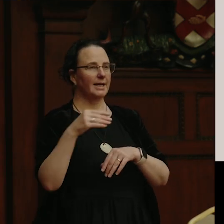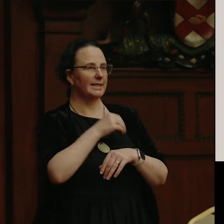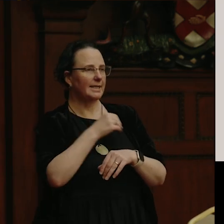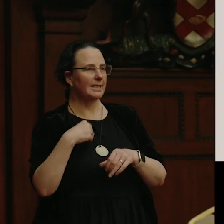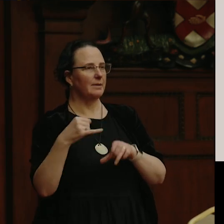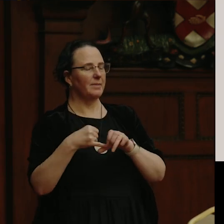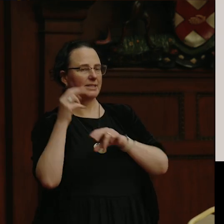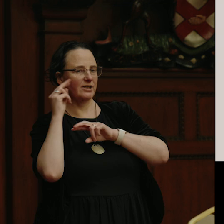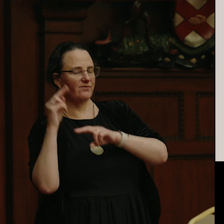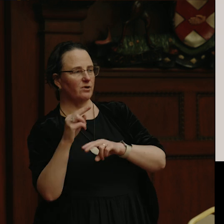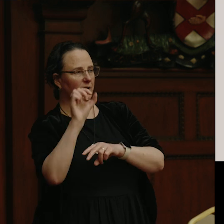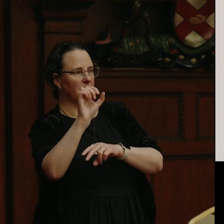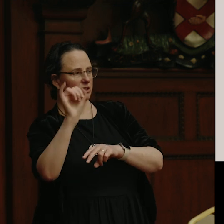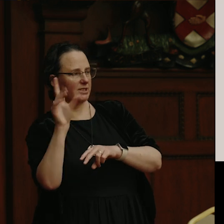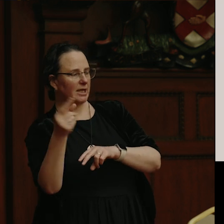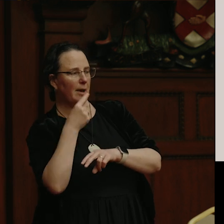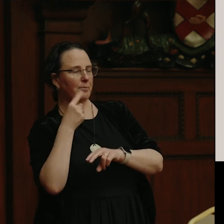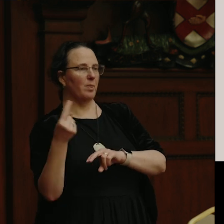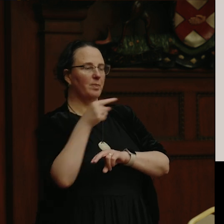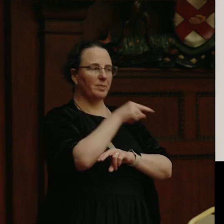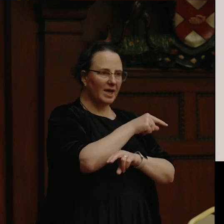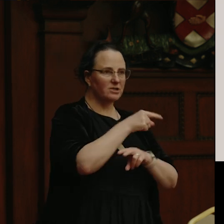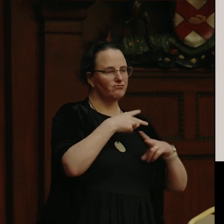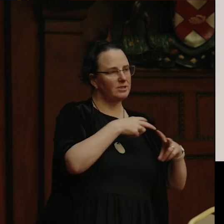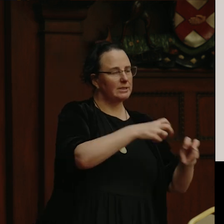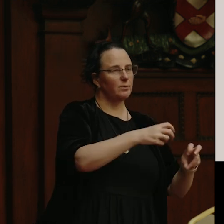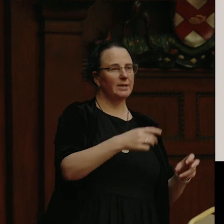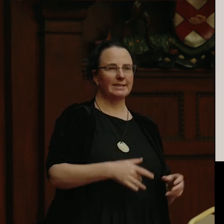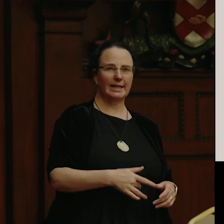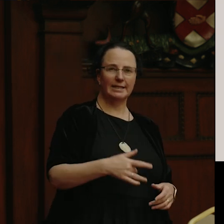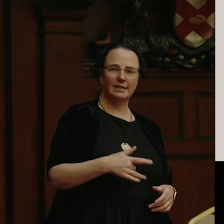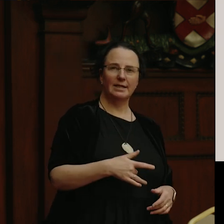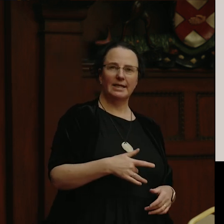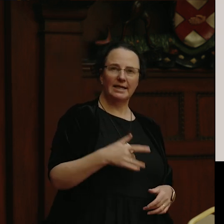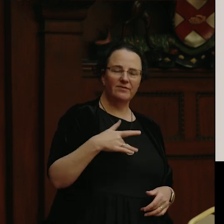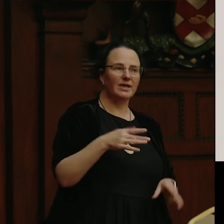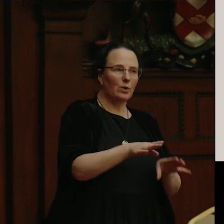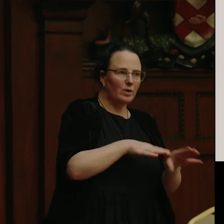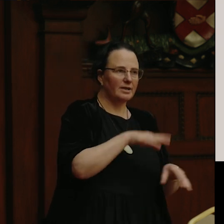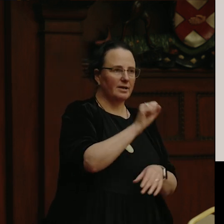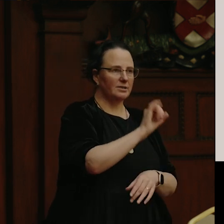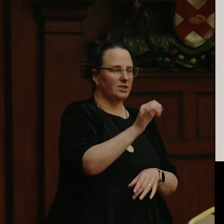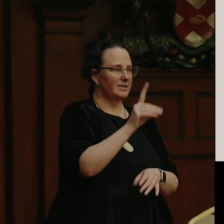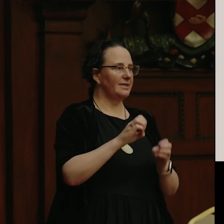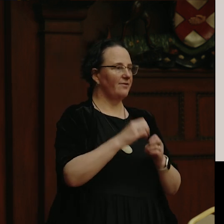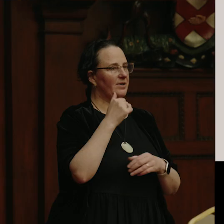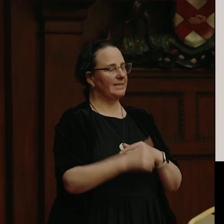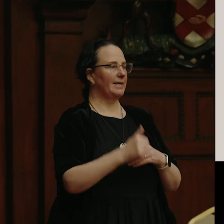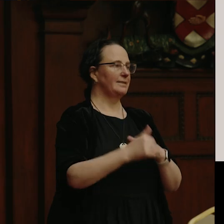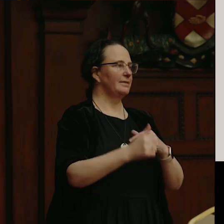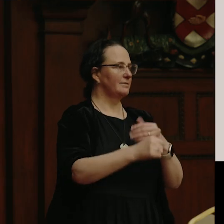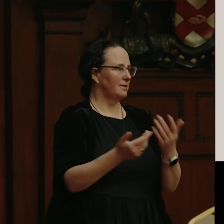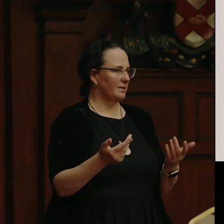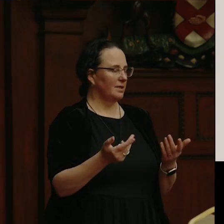but this really kind of delves into what it's like to live and the experience of living with Sjögren's on a daily basis.